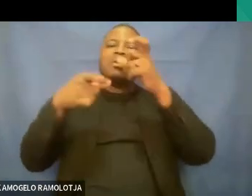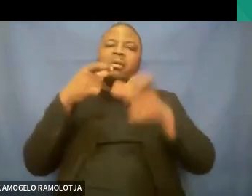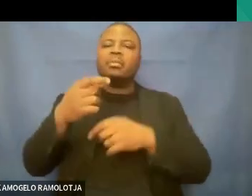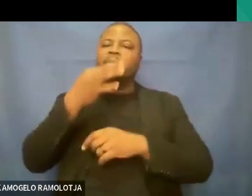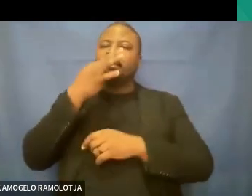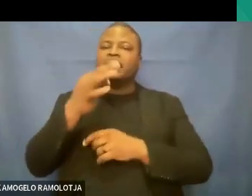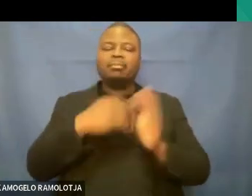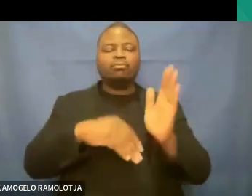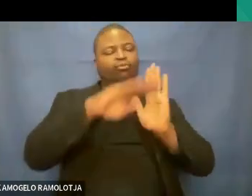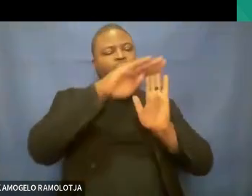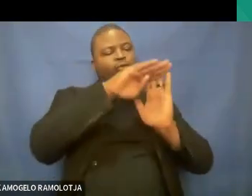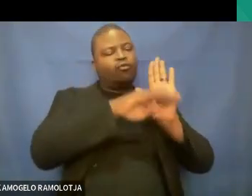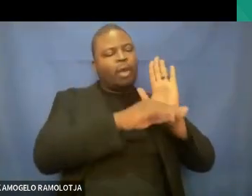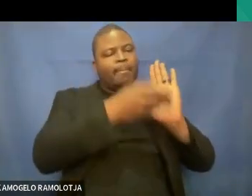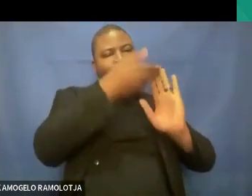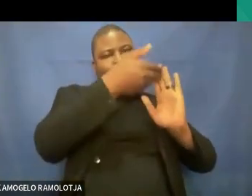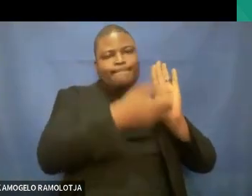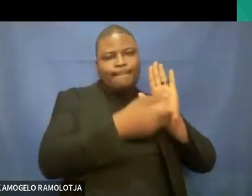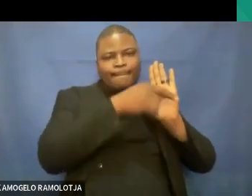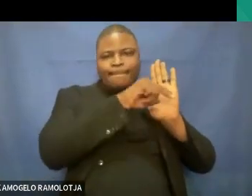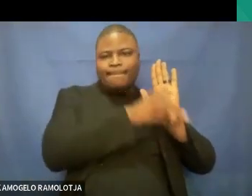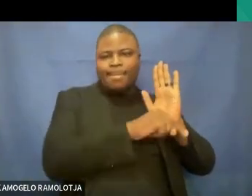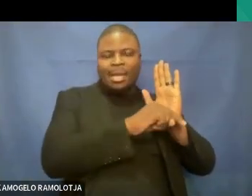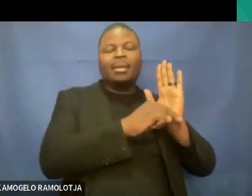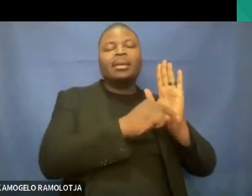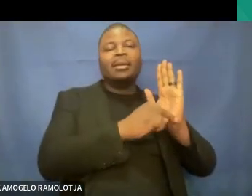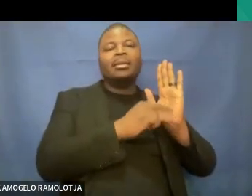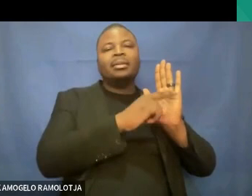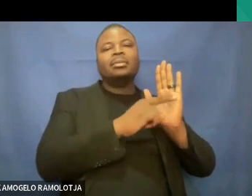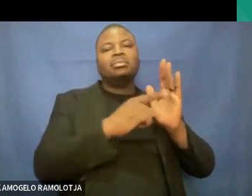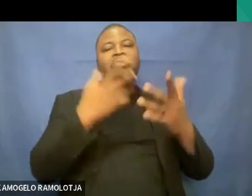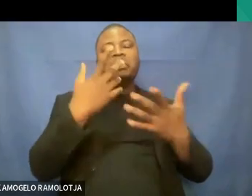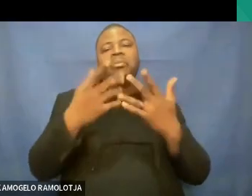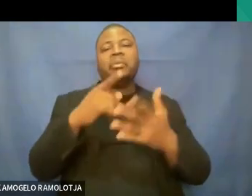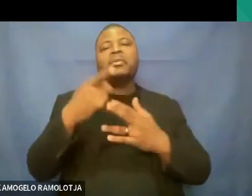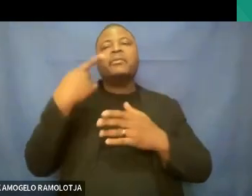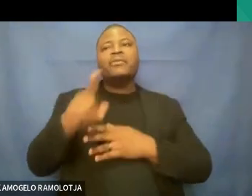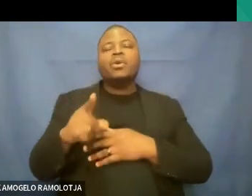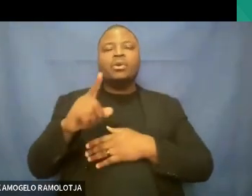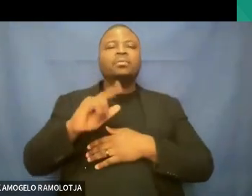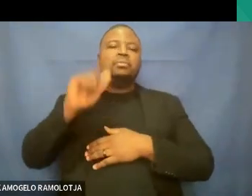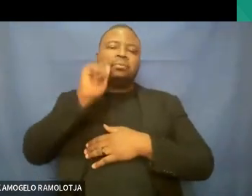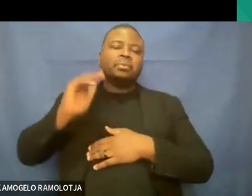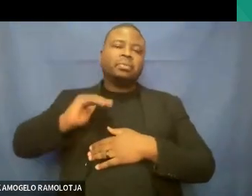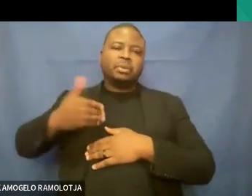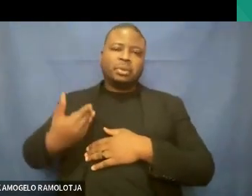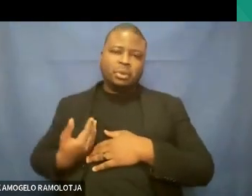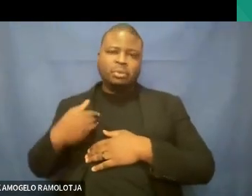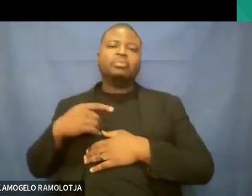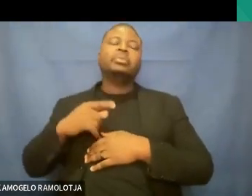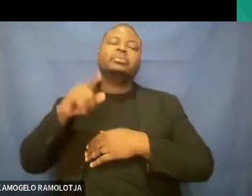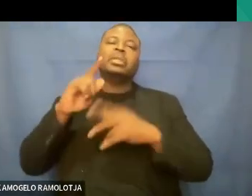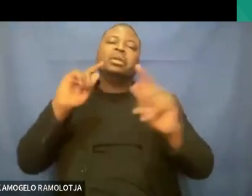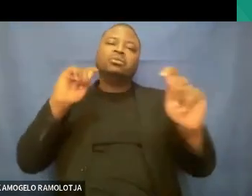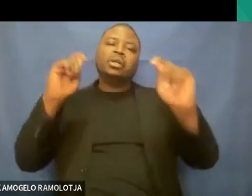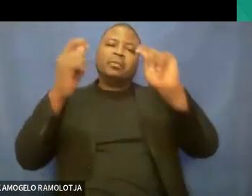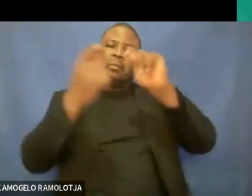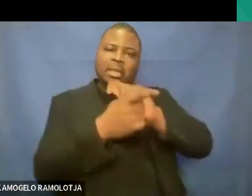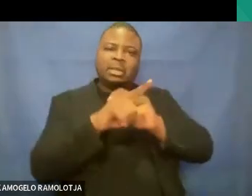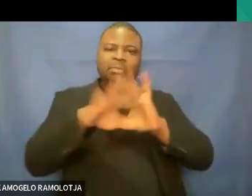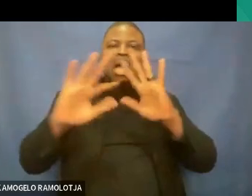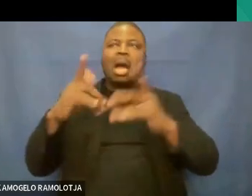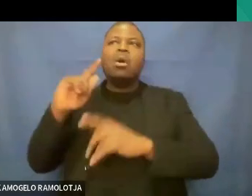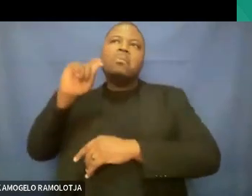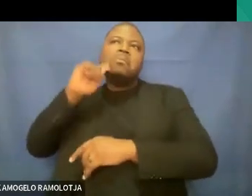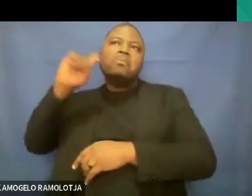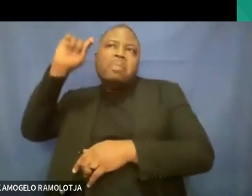needs to be able to use gender transformative approaches for adolescent boys and young men. And